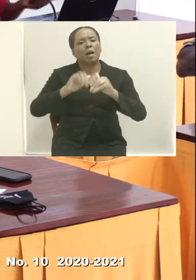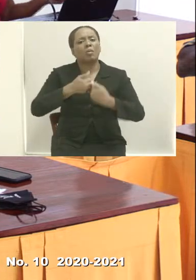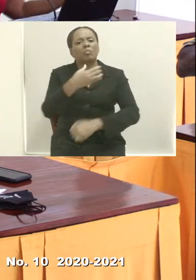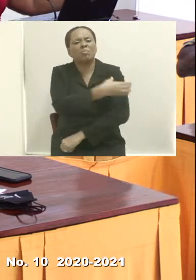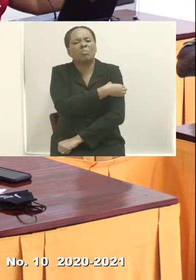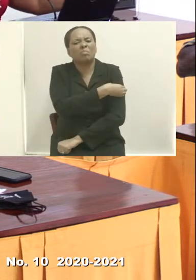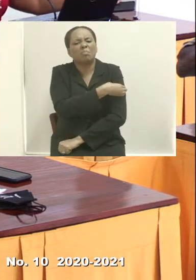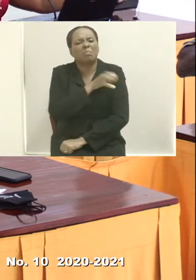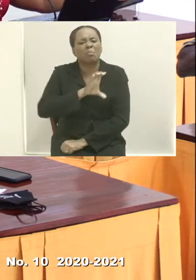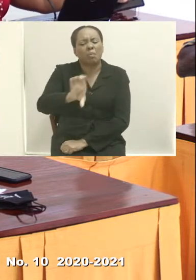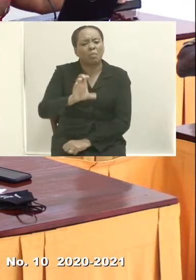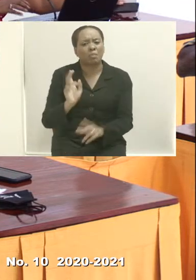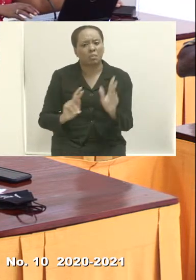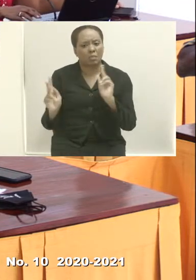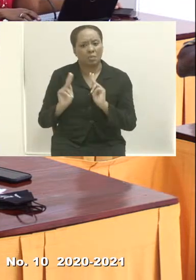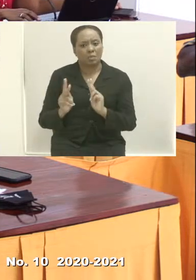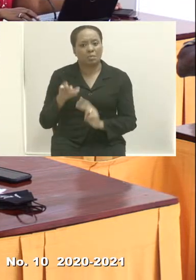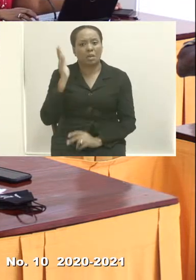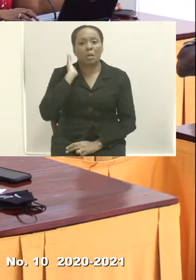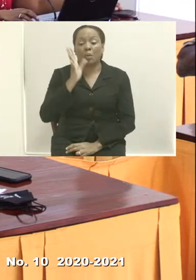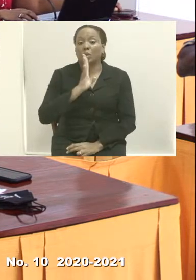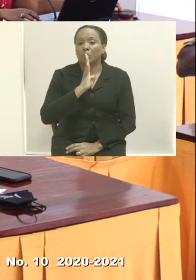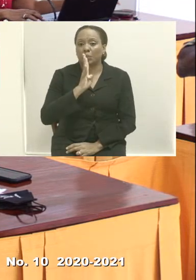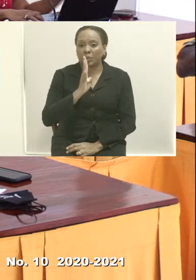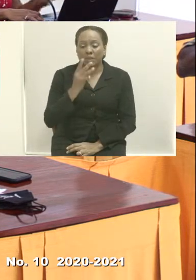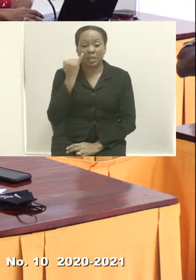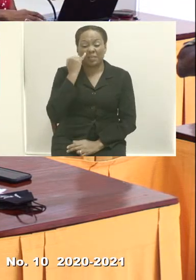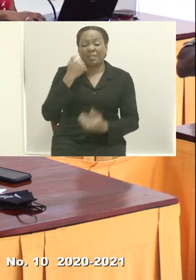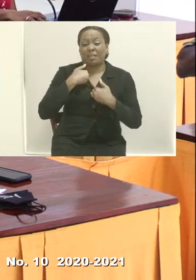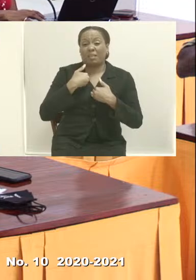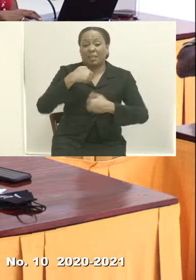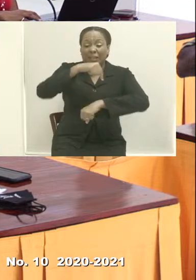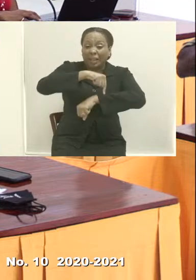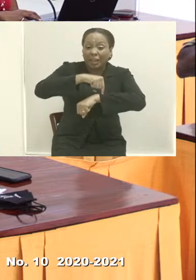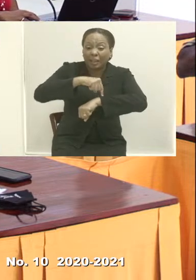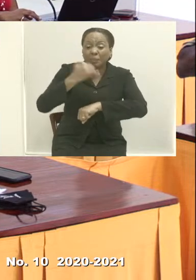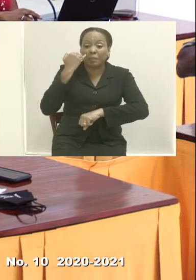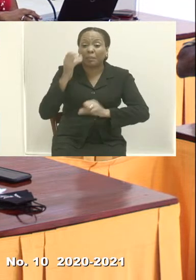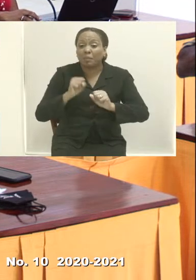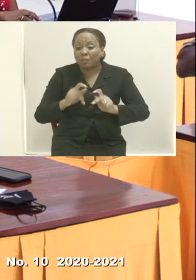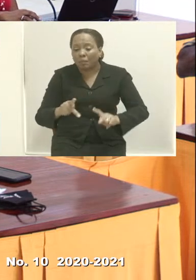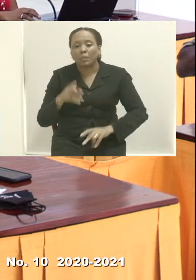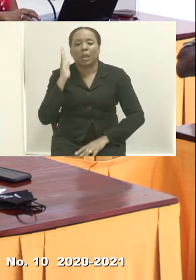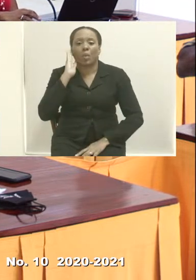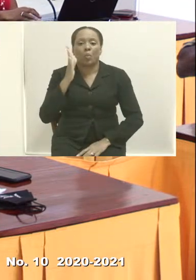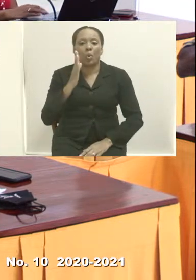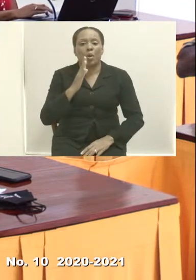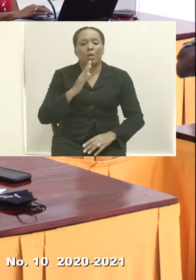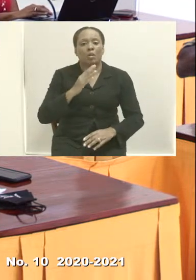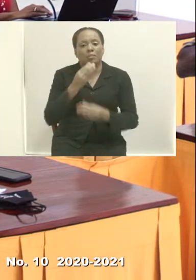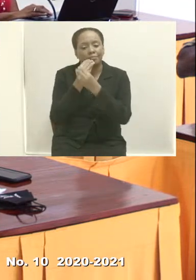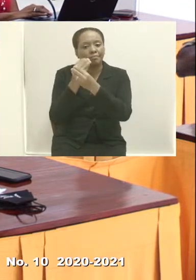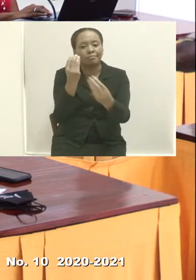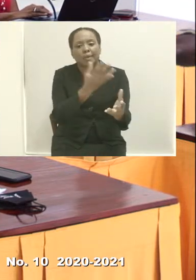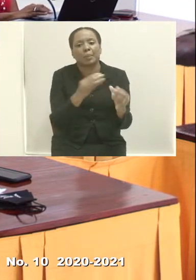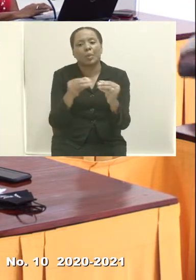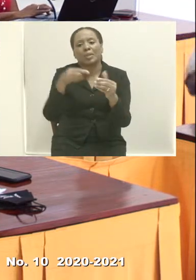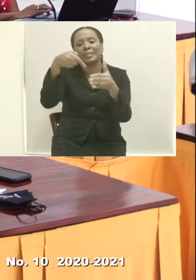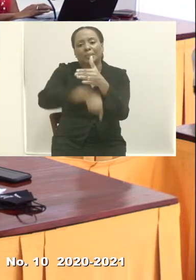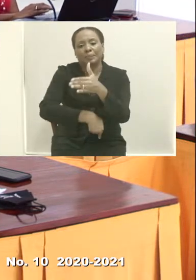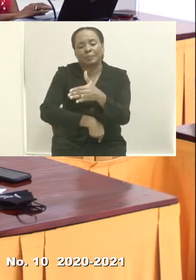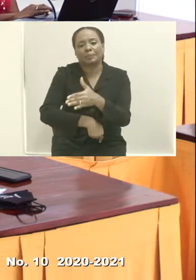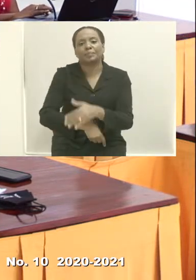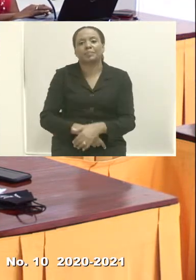again, that we will speak to, if given the opportunity, more extensively. And then, ma'am, obviously, as I began,